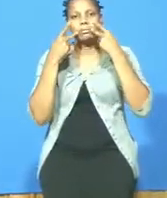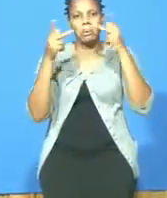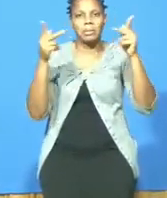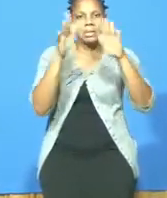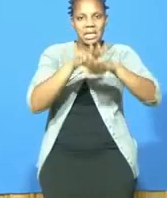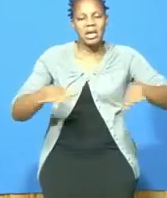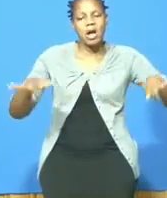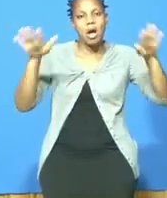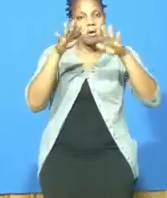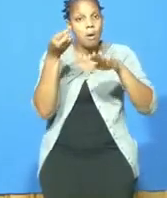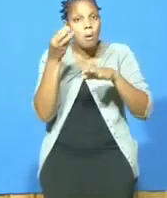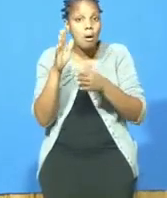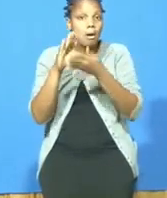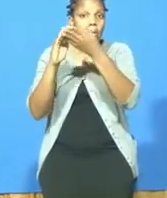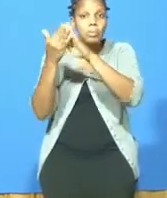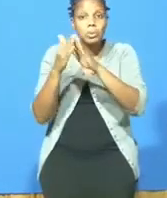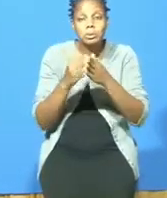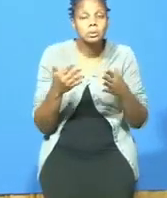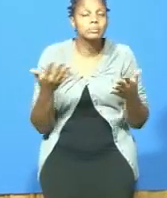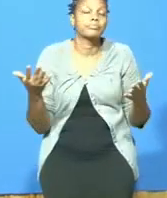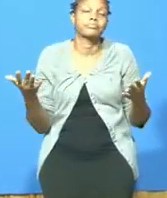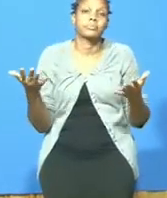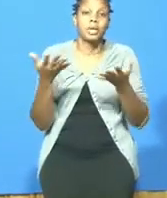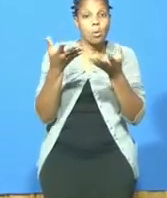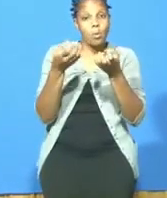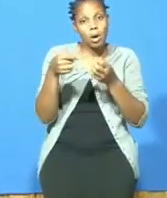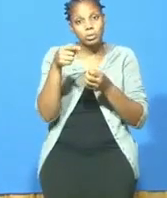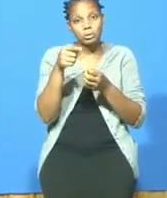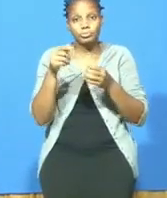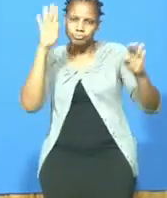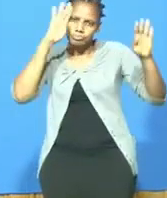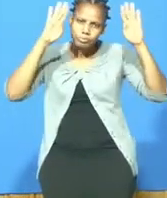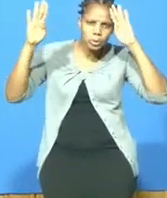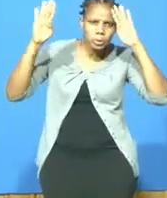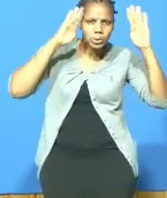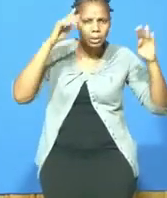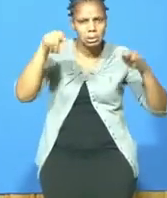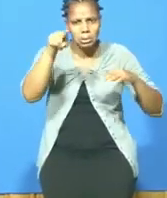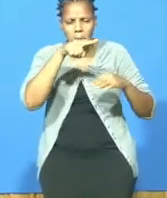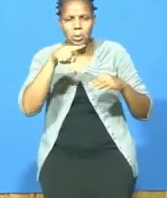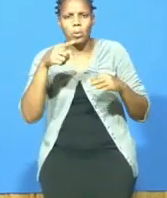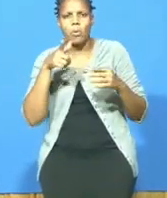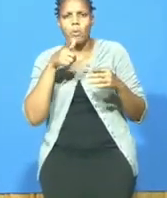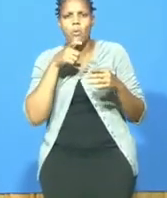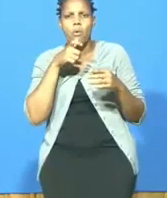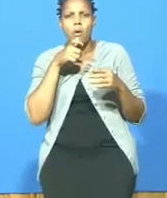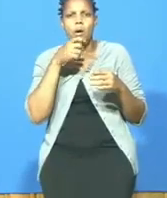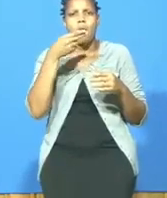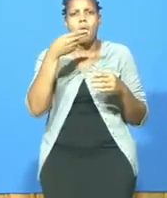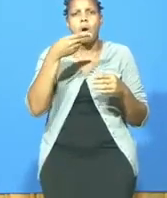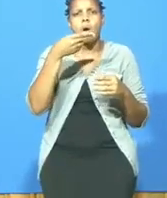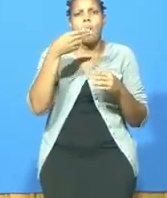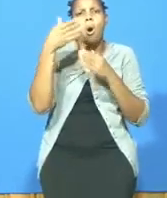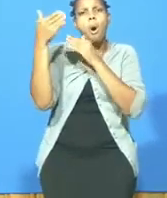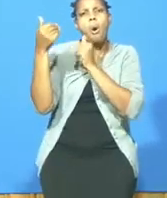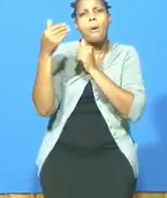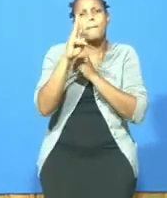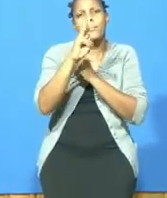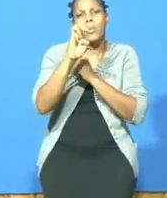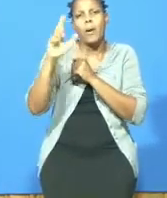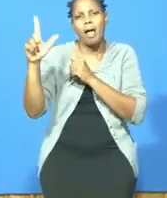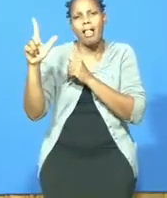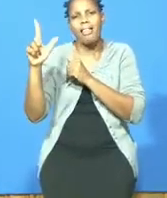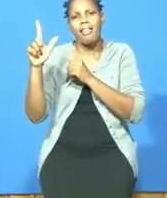community watching. I want to greet those who are in Hopewell Square, or